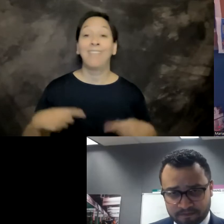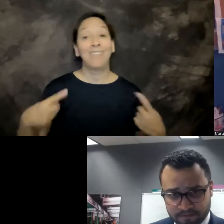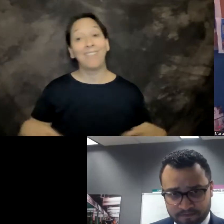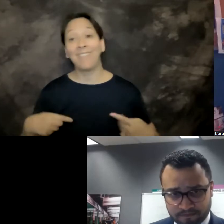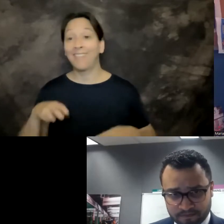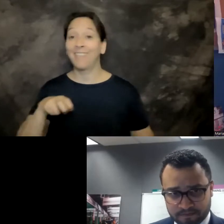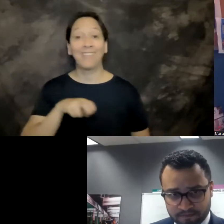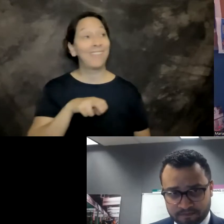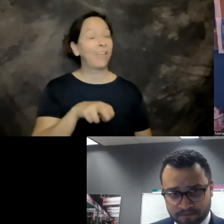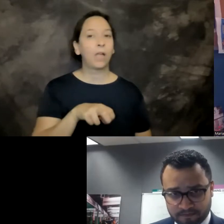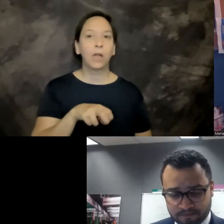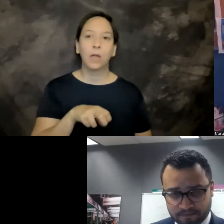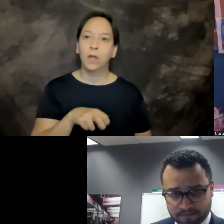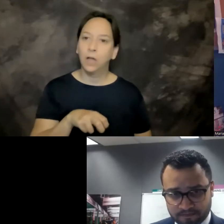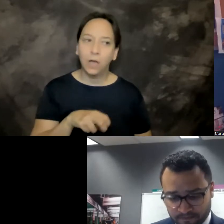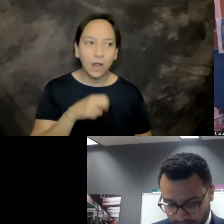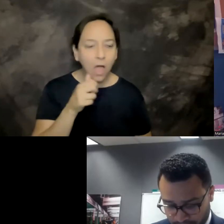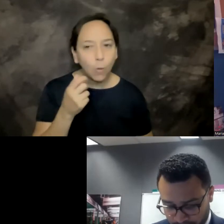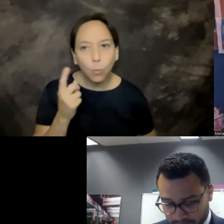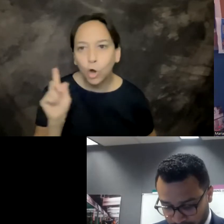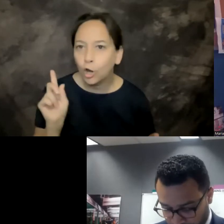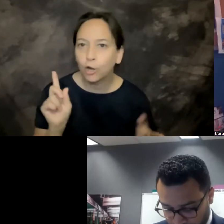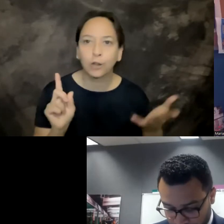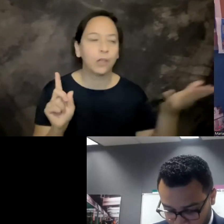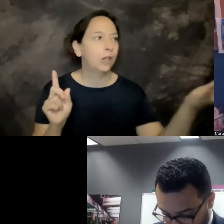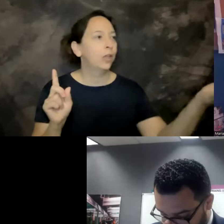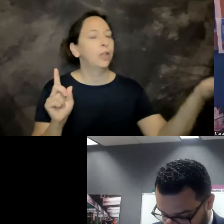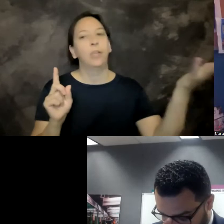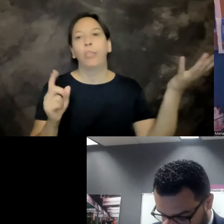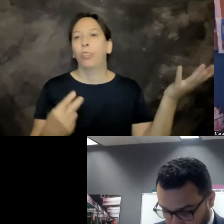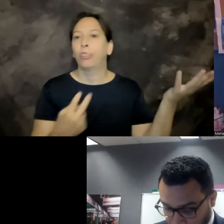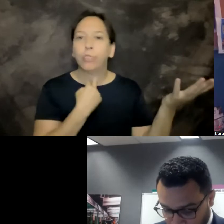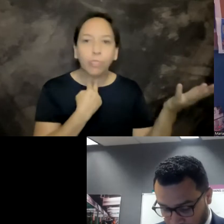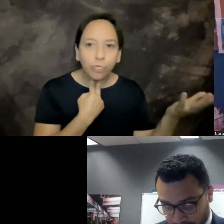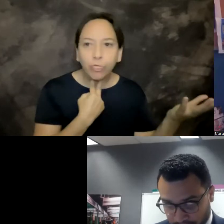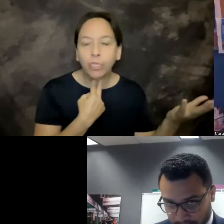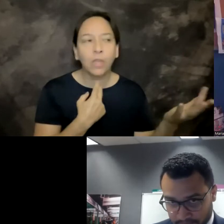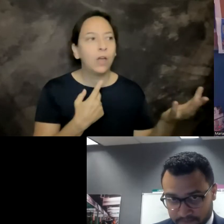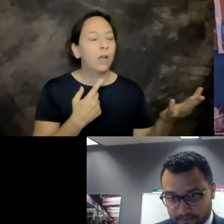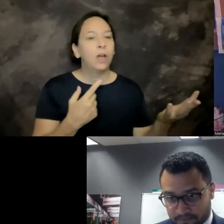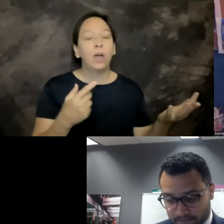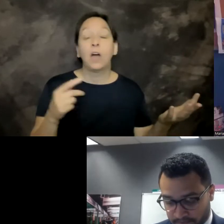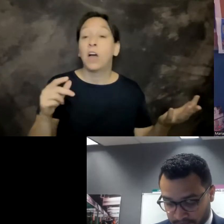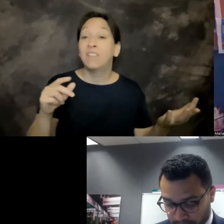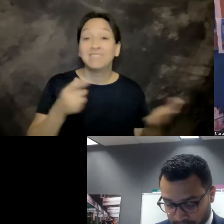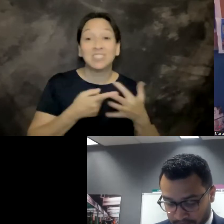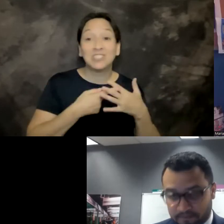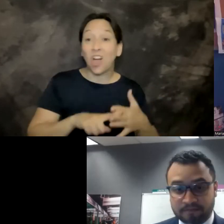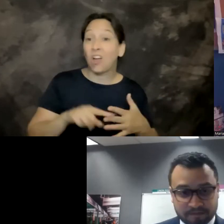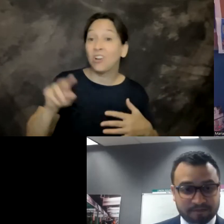so I waited, and it took me like 2 hours to get from Malden Center to somewhere near